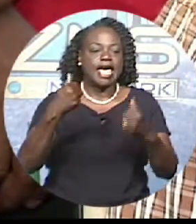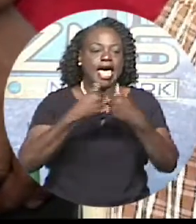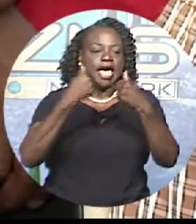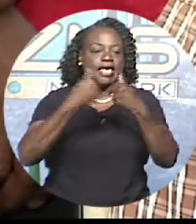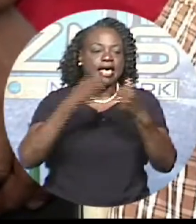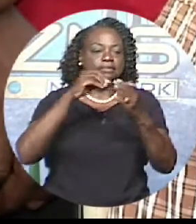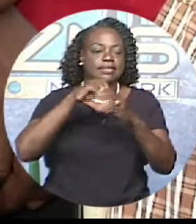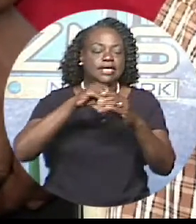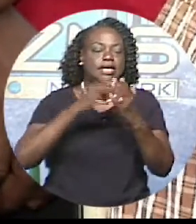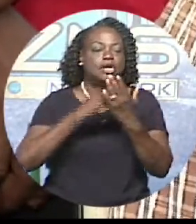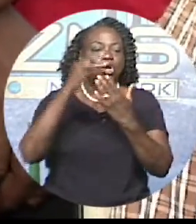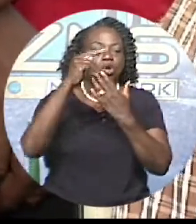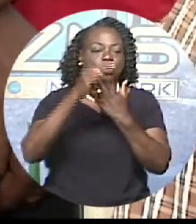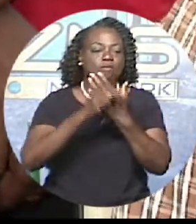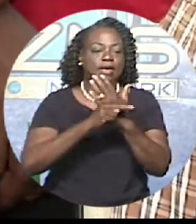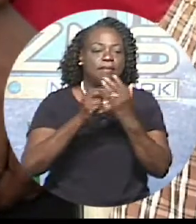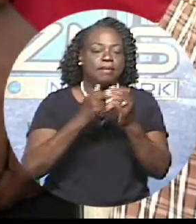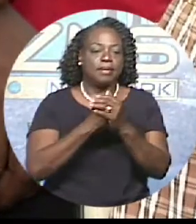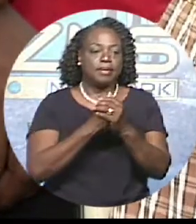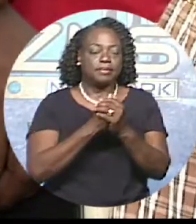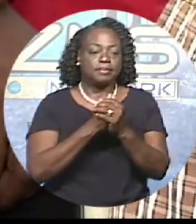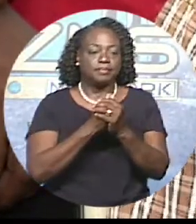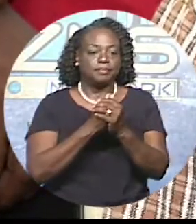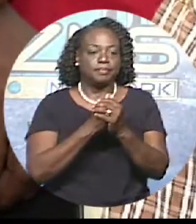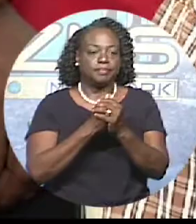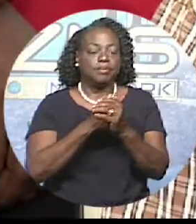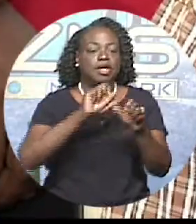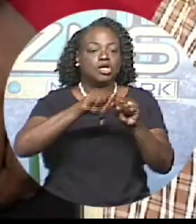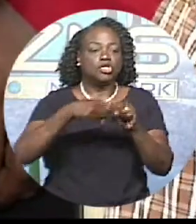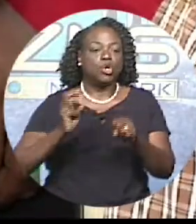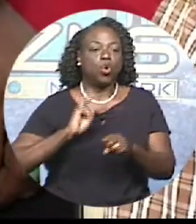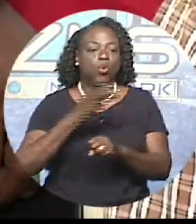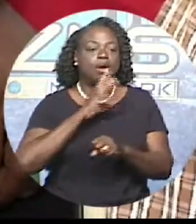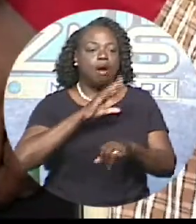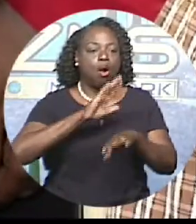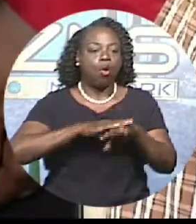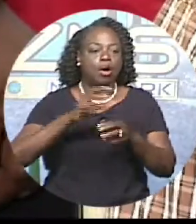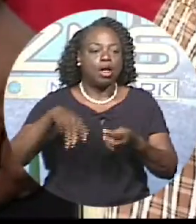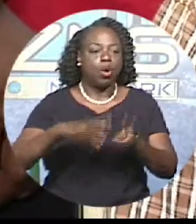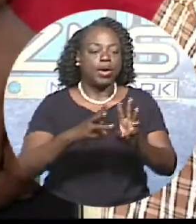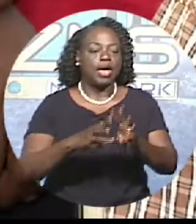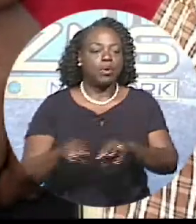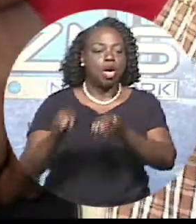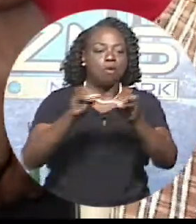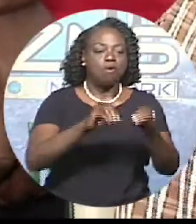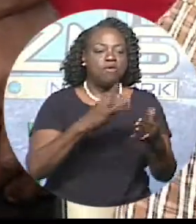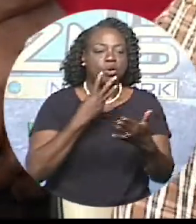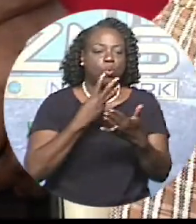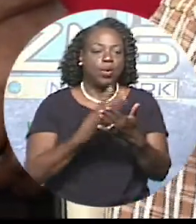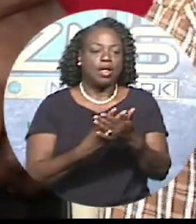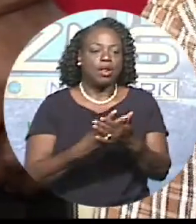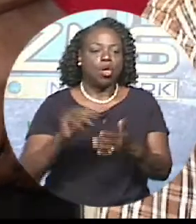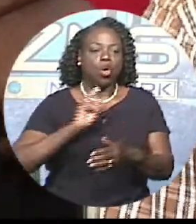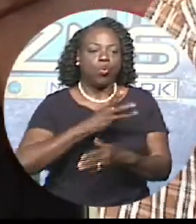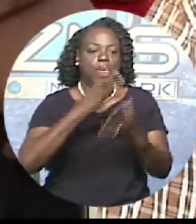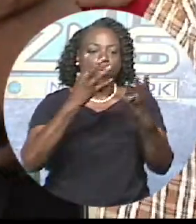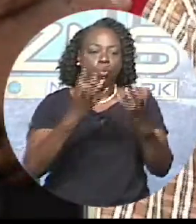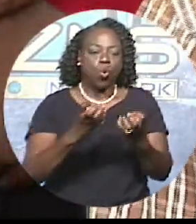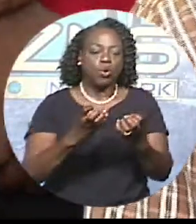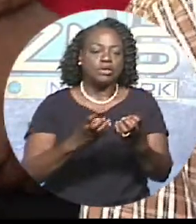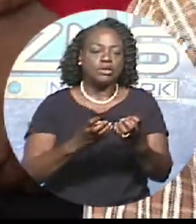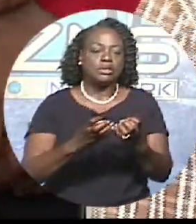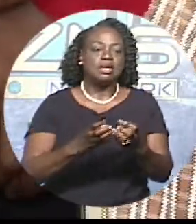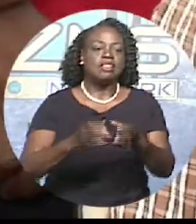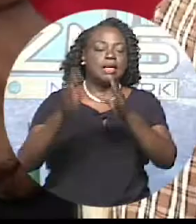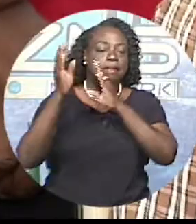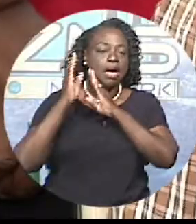sport since softball did it, I think, in the 80s. So we are on our way, and we are moving well. We just want corporate Bahamas to know that support volleyball